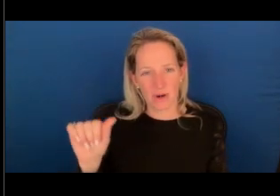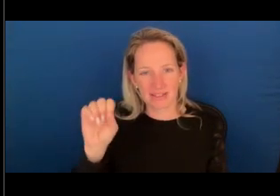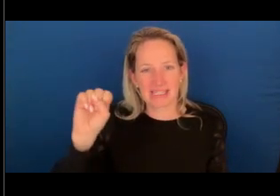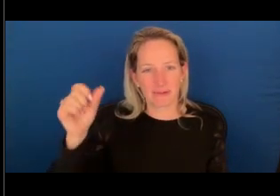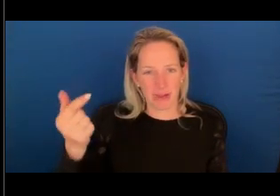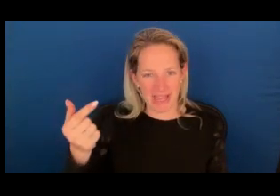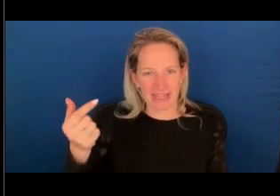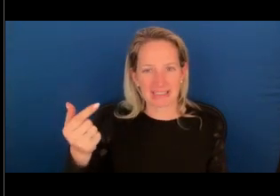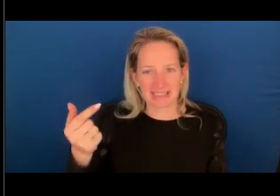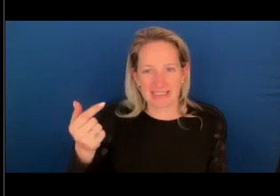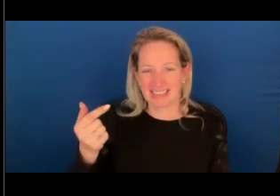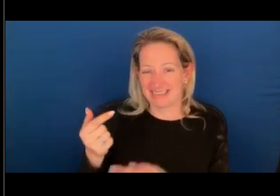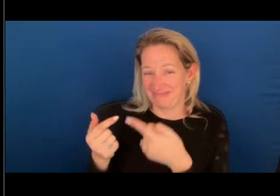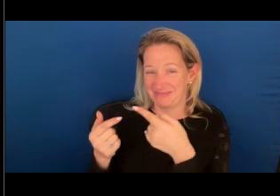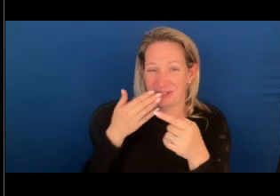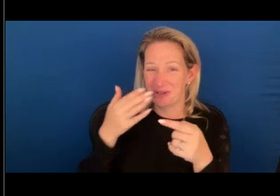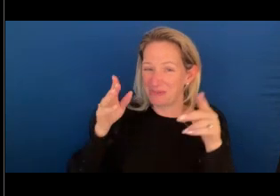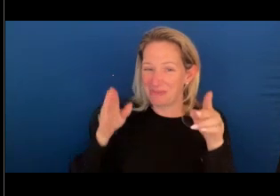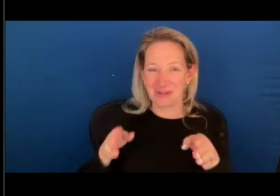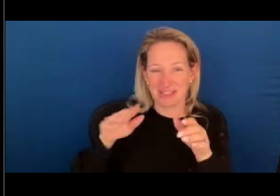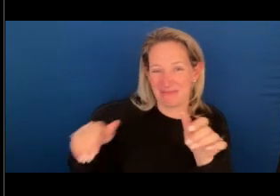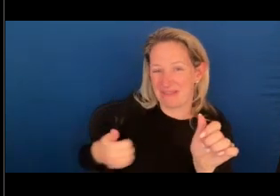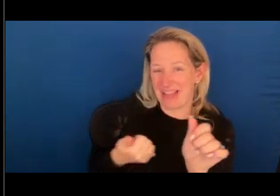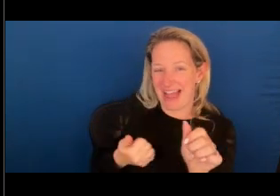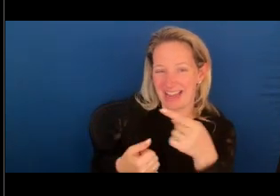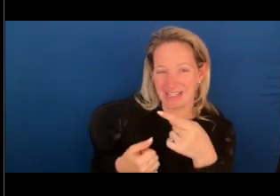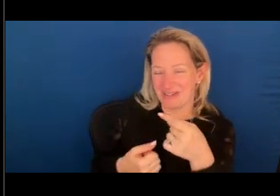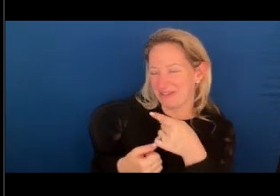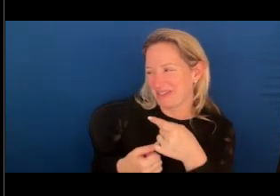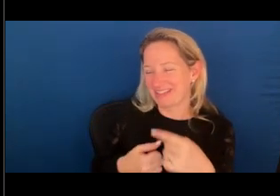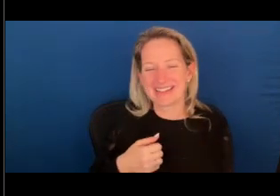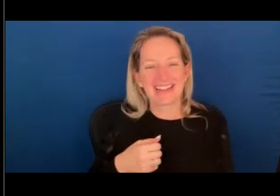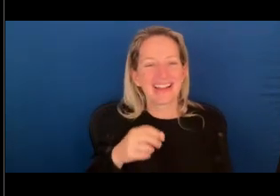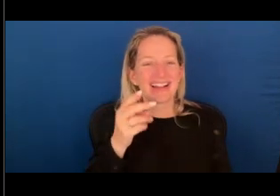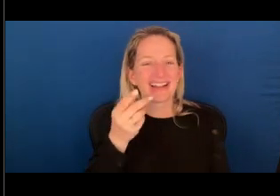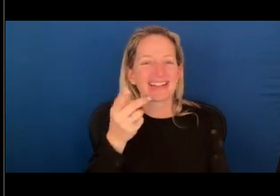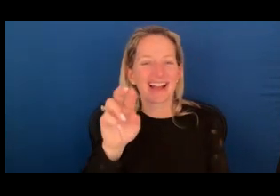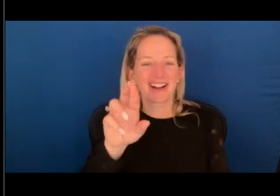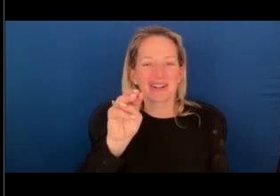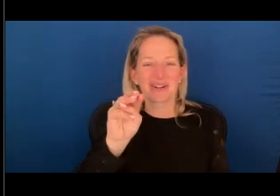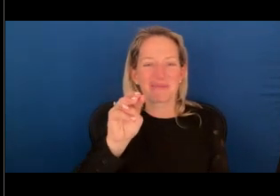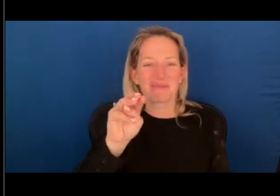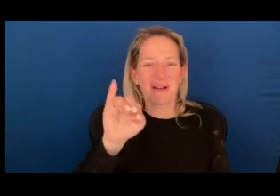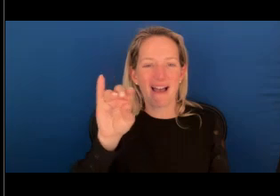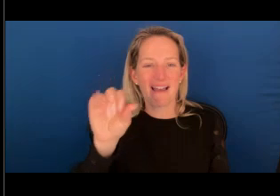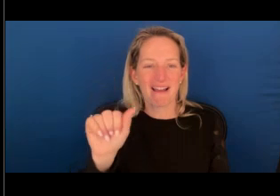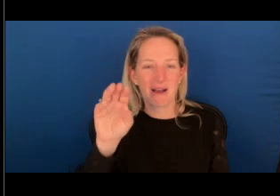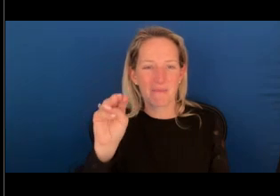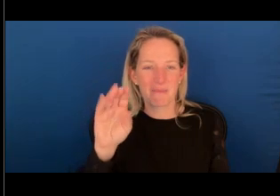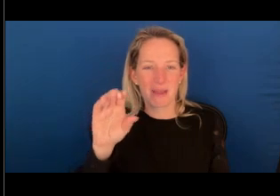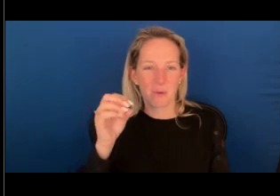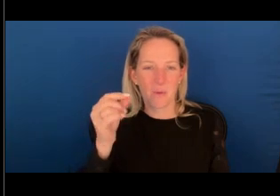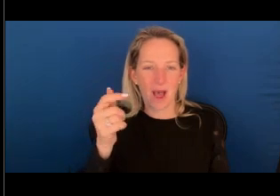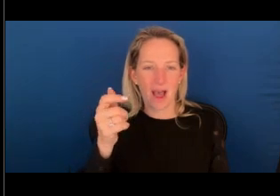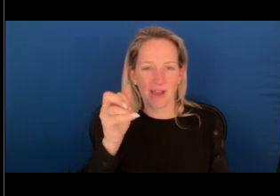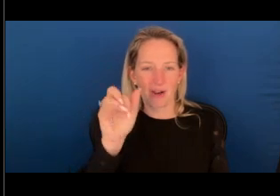a good person right behind you, Dr. Maya McGuire. So a lot of work that